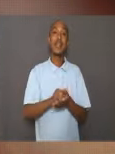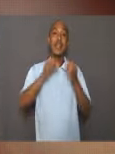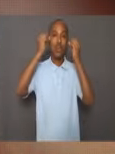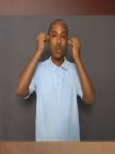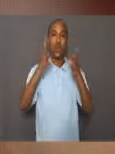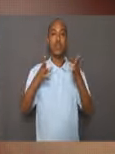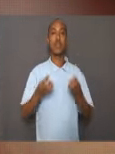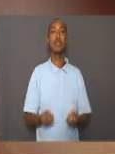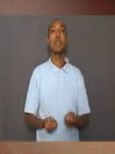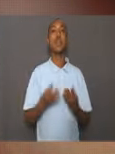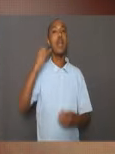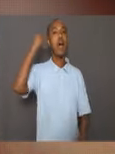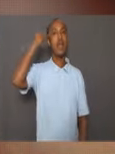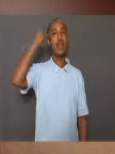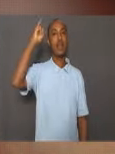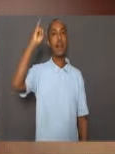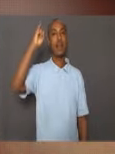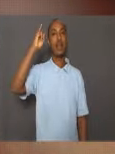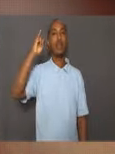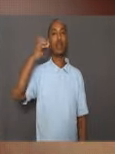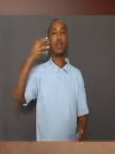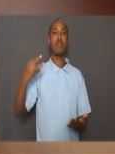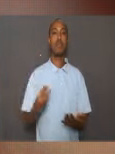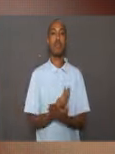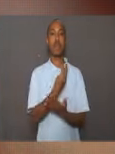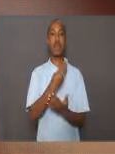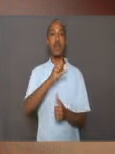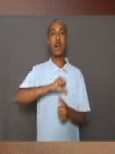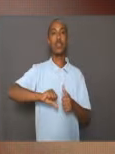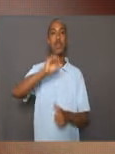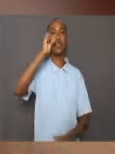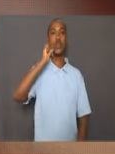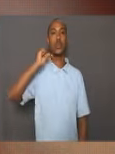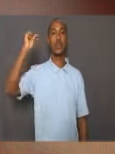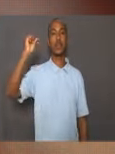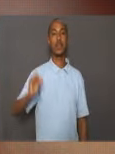introduced many ideas to the modern atomic theory.